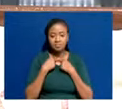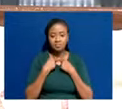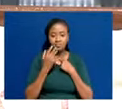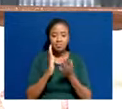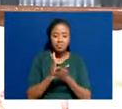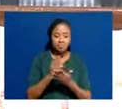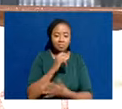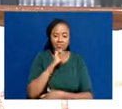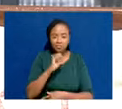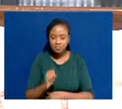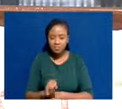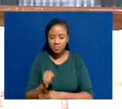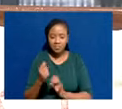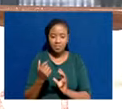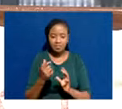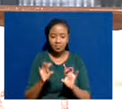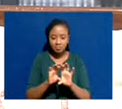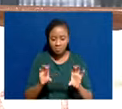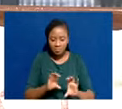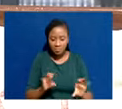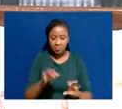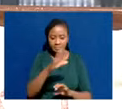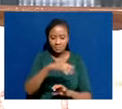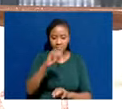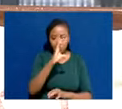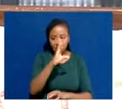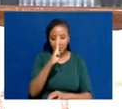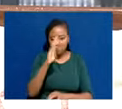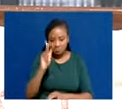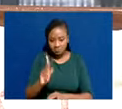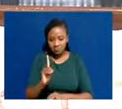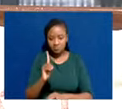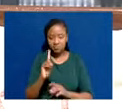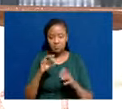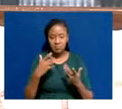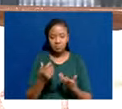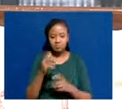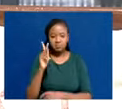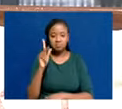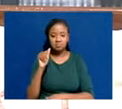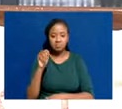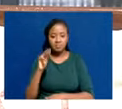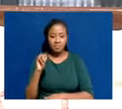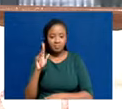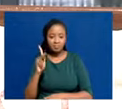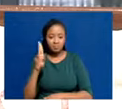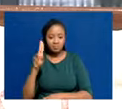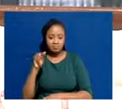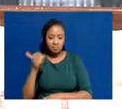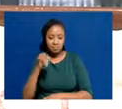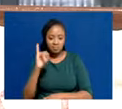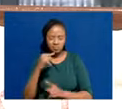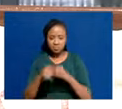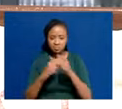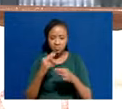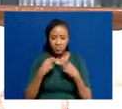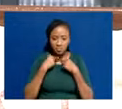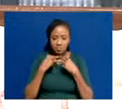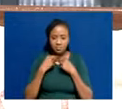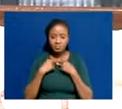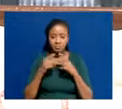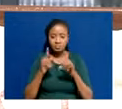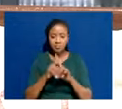CBD, in Kamkunji, Isili, were built in the 30s. Wow. So the non-revenue water is so high because of